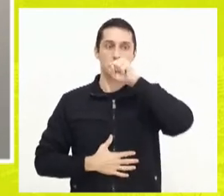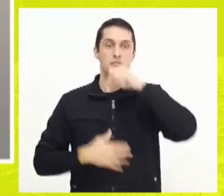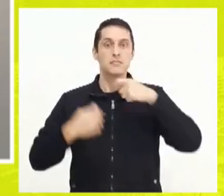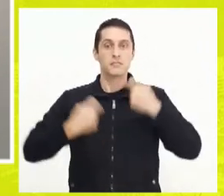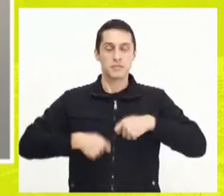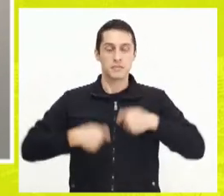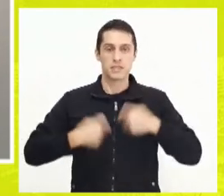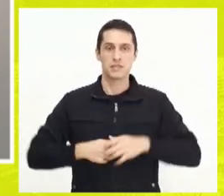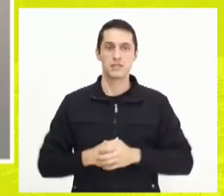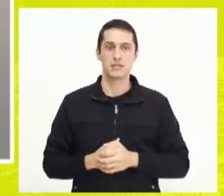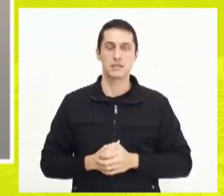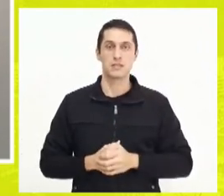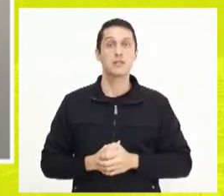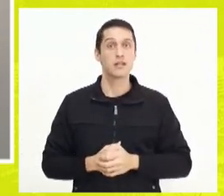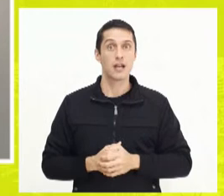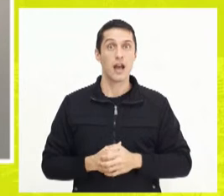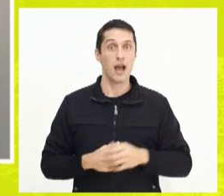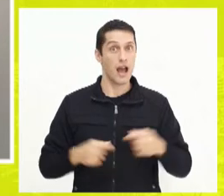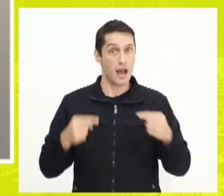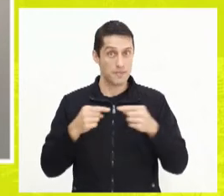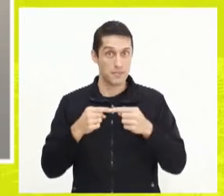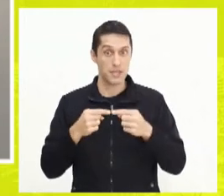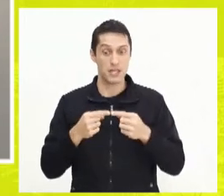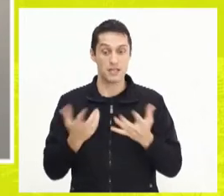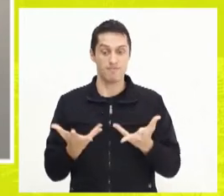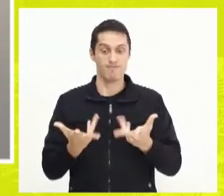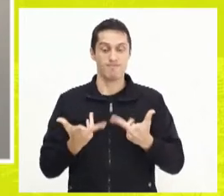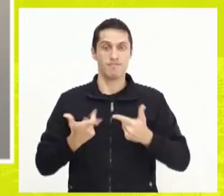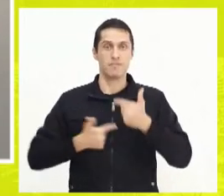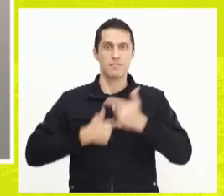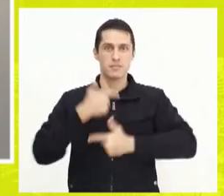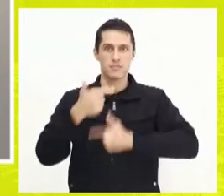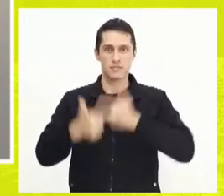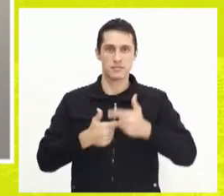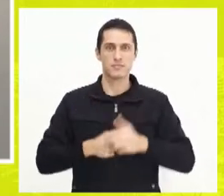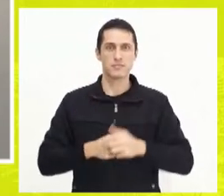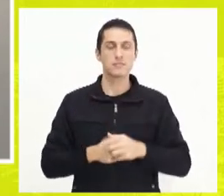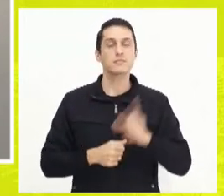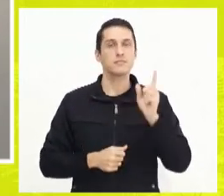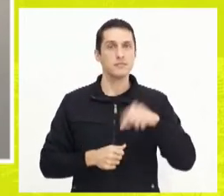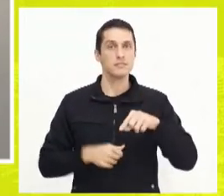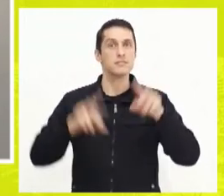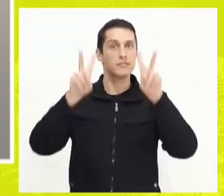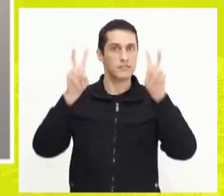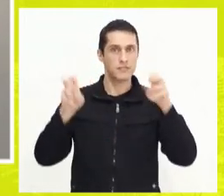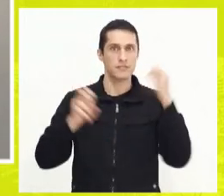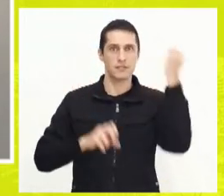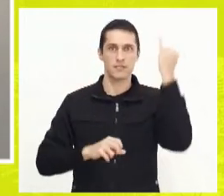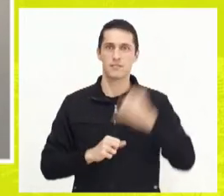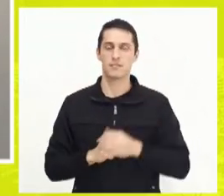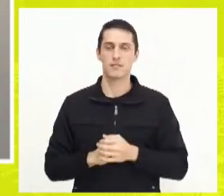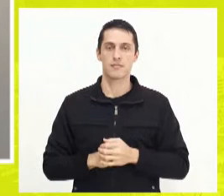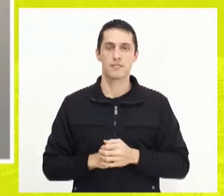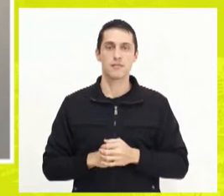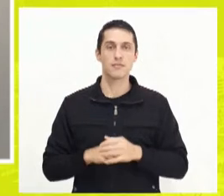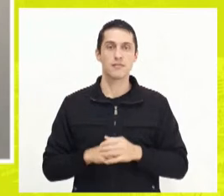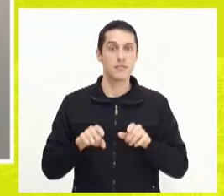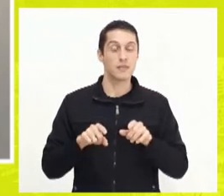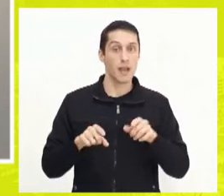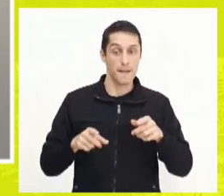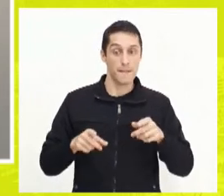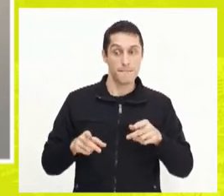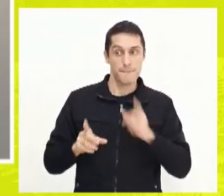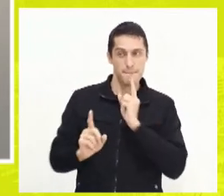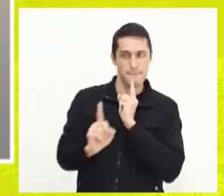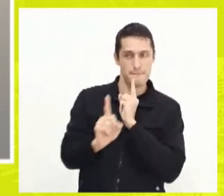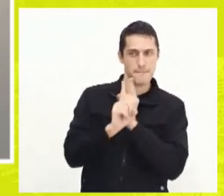they must have quality of life because that has an influence in the quality of their work it's an important issue to identify when there